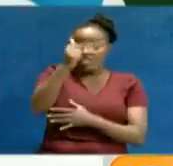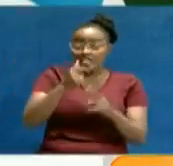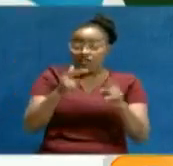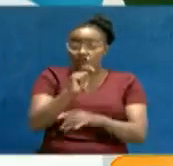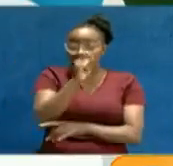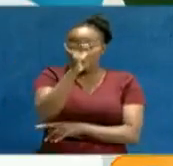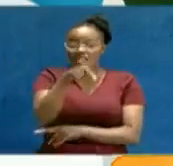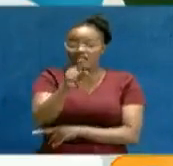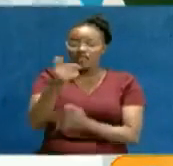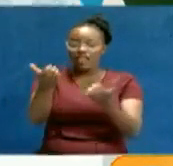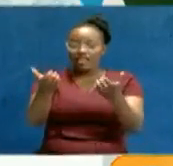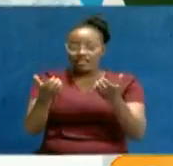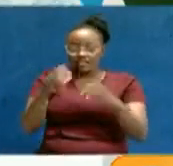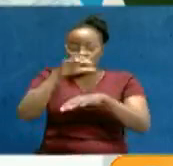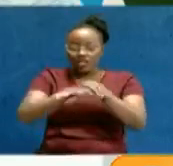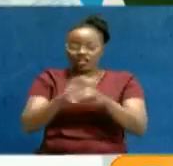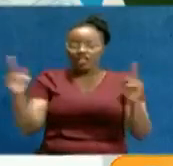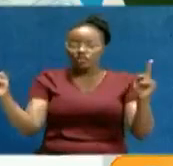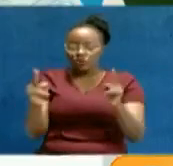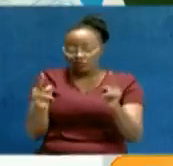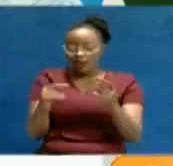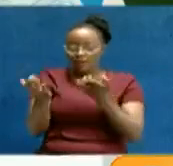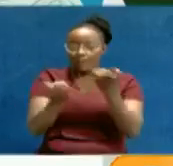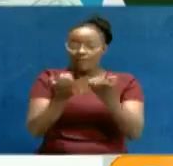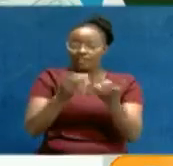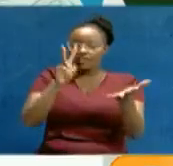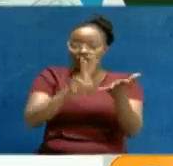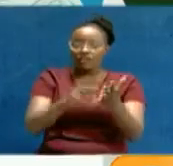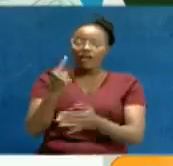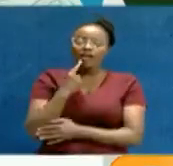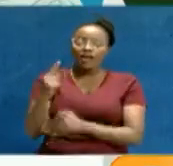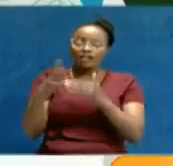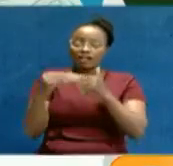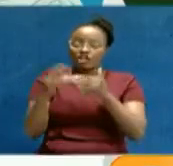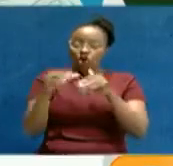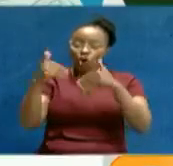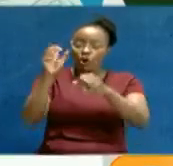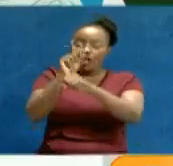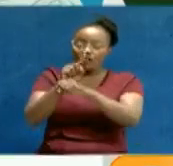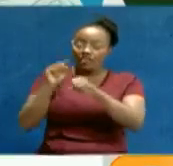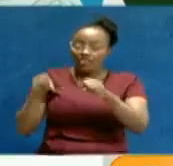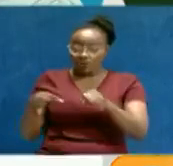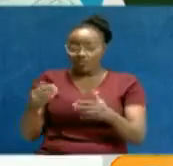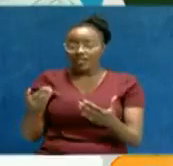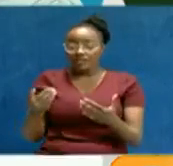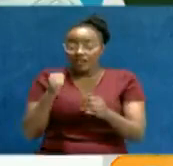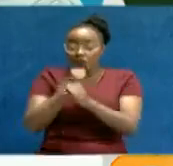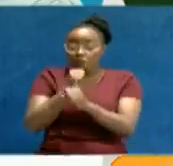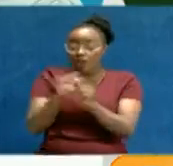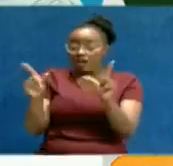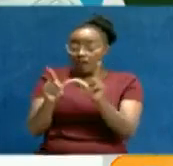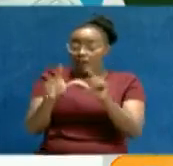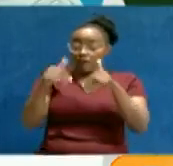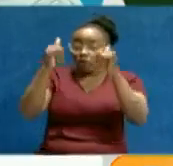Kenya, they'd be required to acquire a temporary business visa at $100 or 11,000 shillings. Work permits